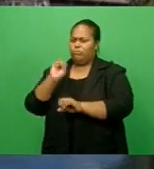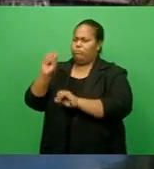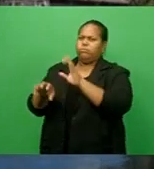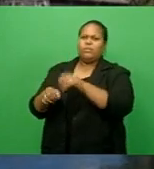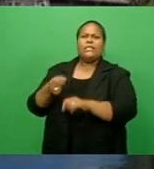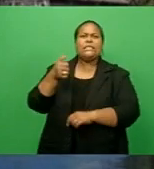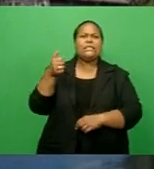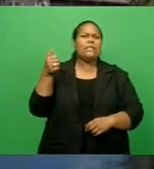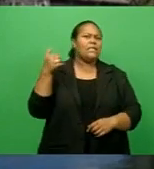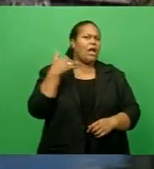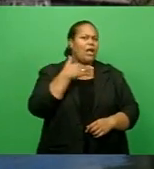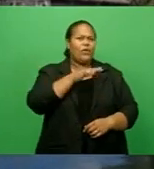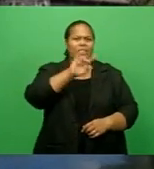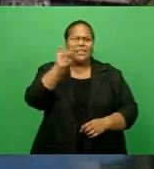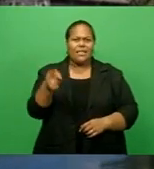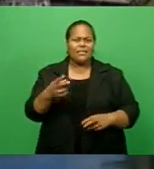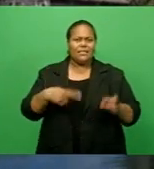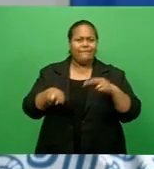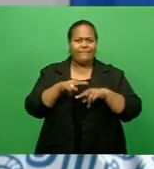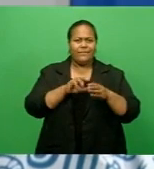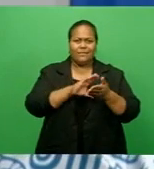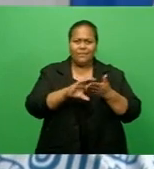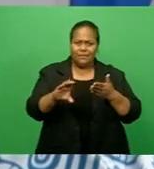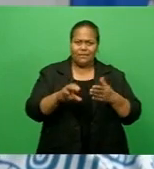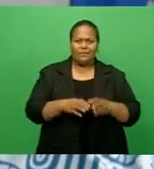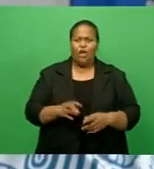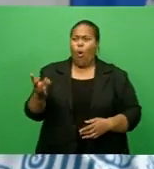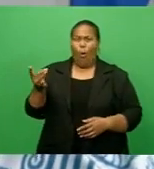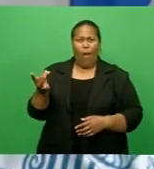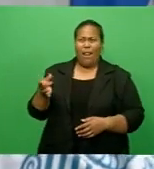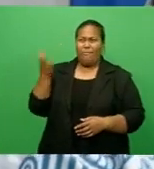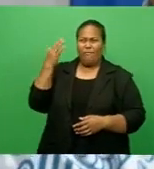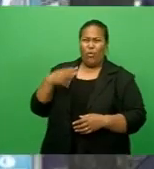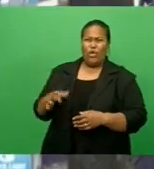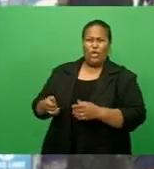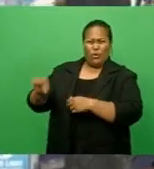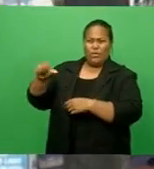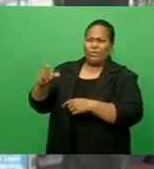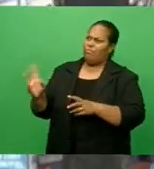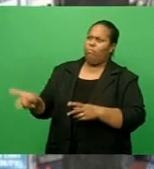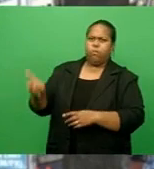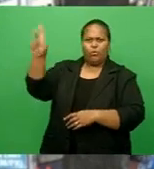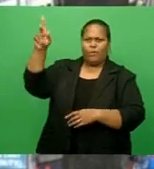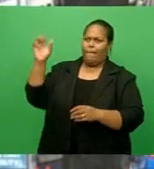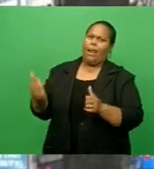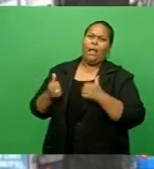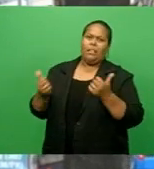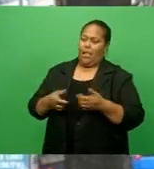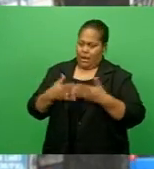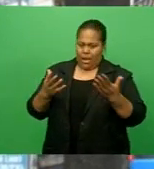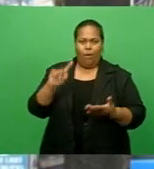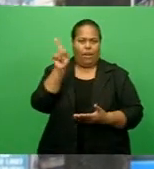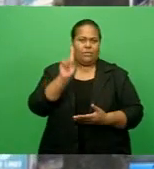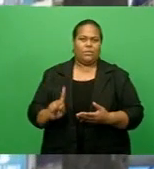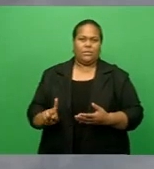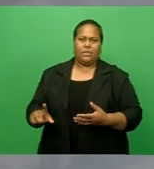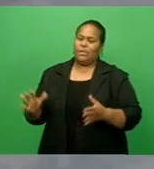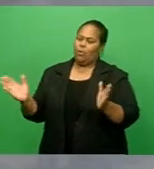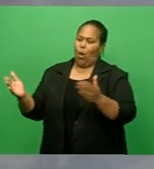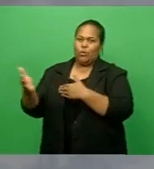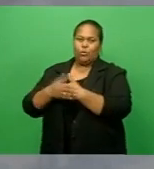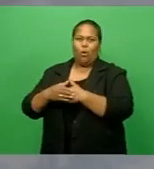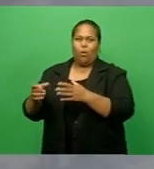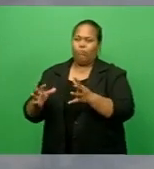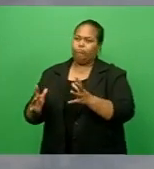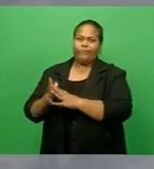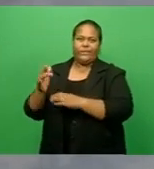Fiji dollars, replacing an oil-fired incinerator that had harmful emissions. The company is also working with the Fijian government and